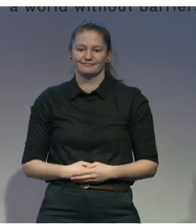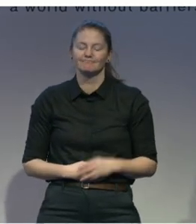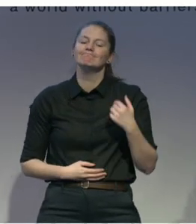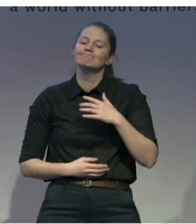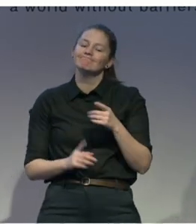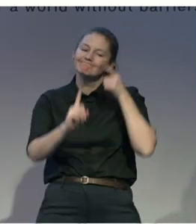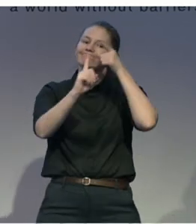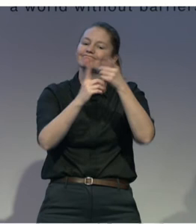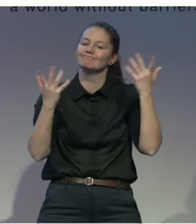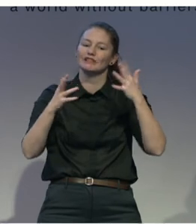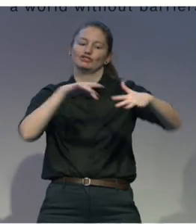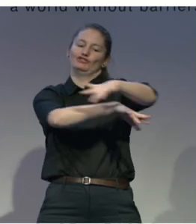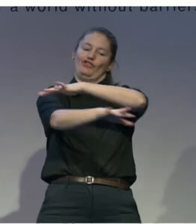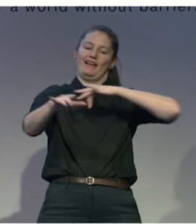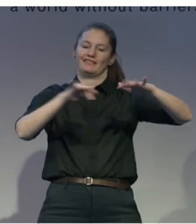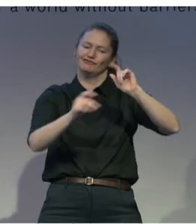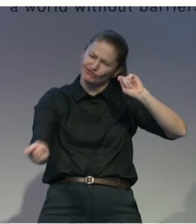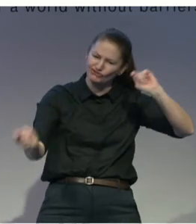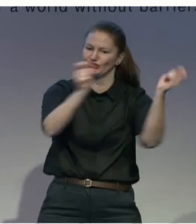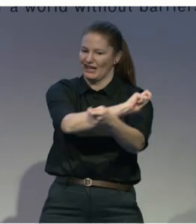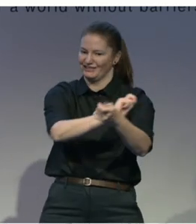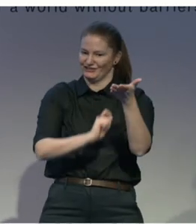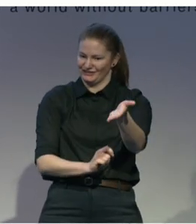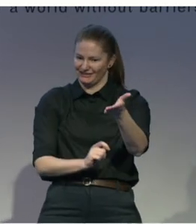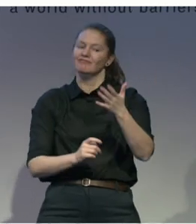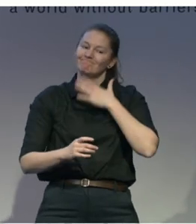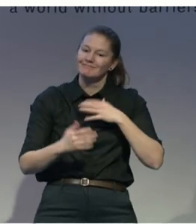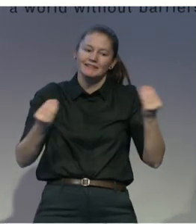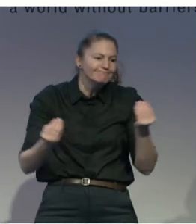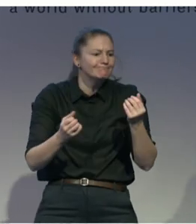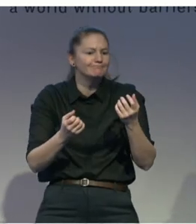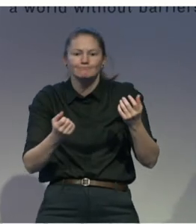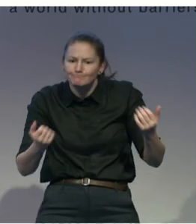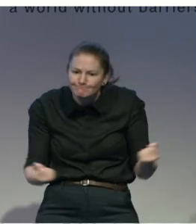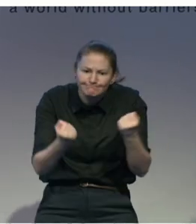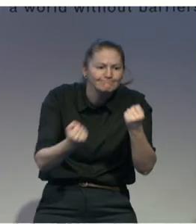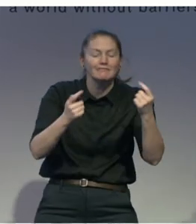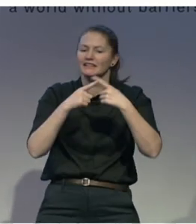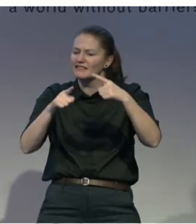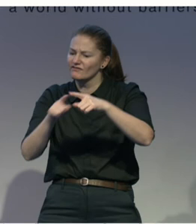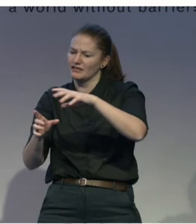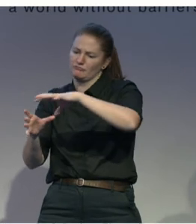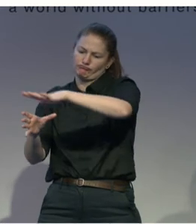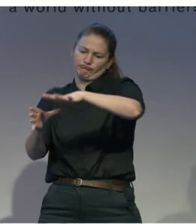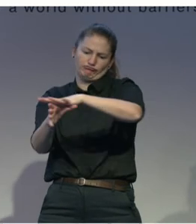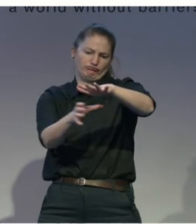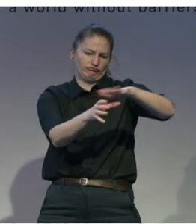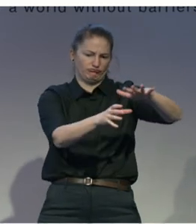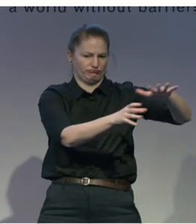practice conference where they told how they triumphed in different areas and were heard by the